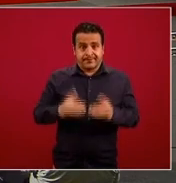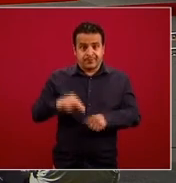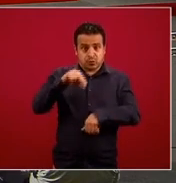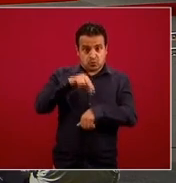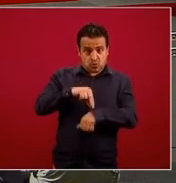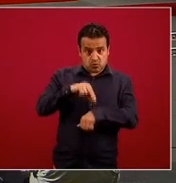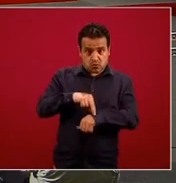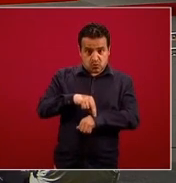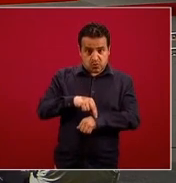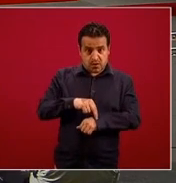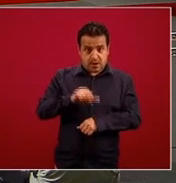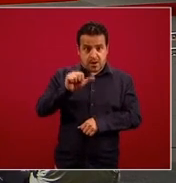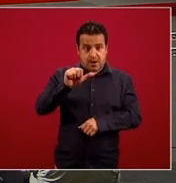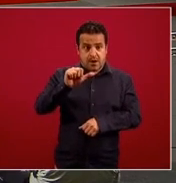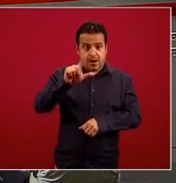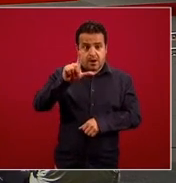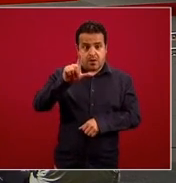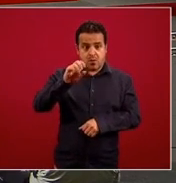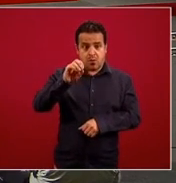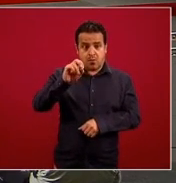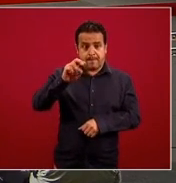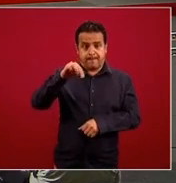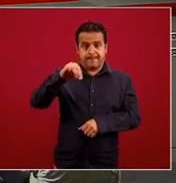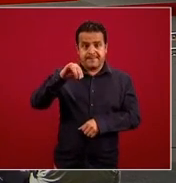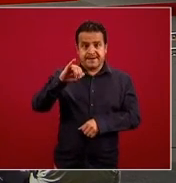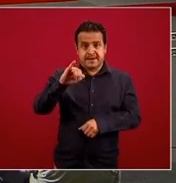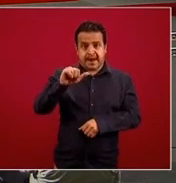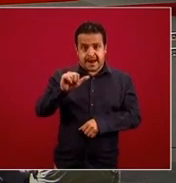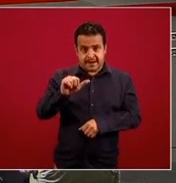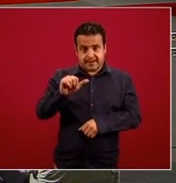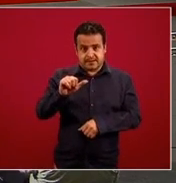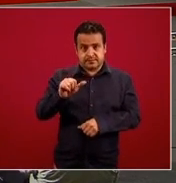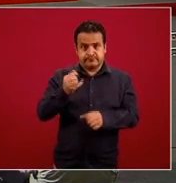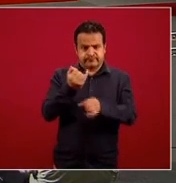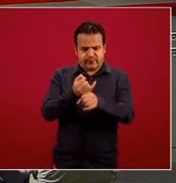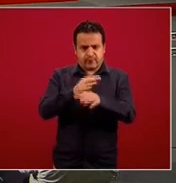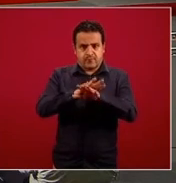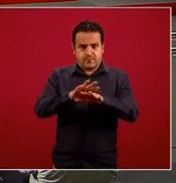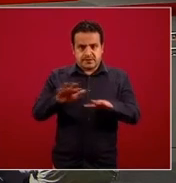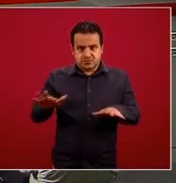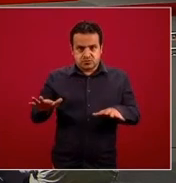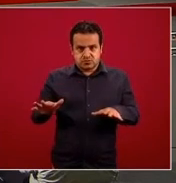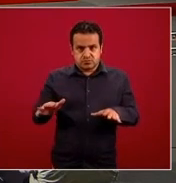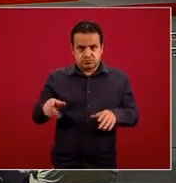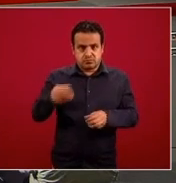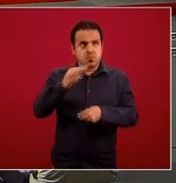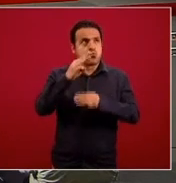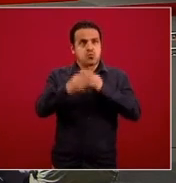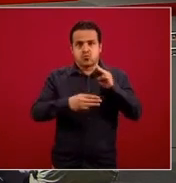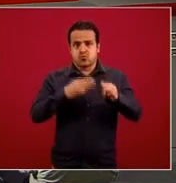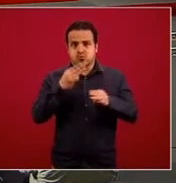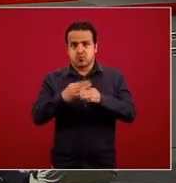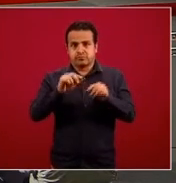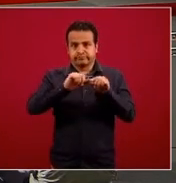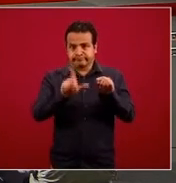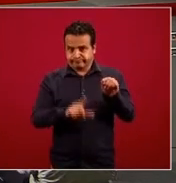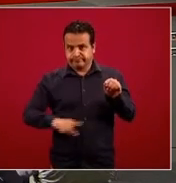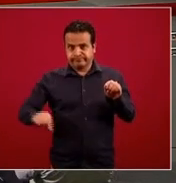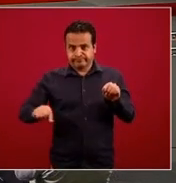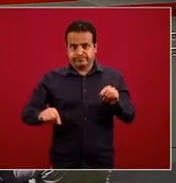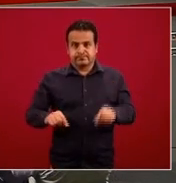reference point, and now we are in our current situation. This is another reference point for the history of epidemiology.